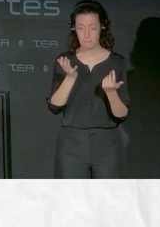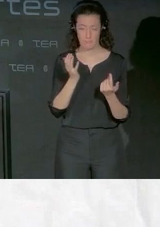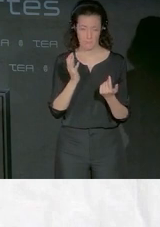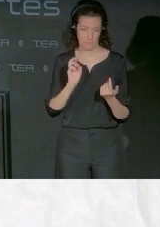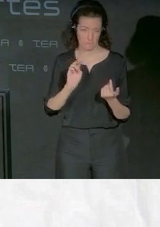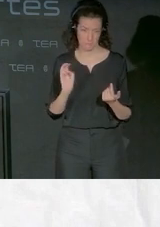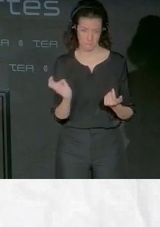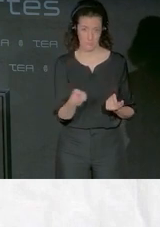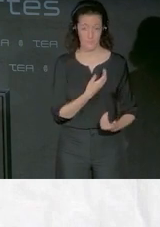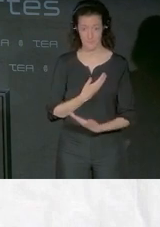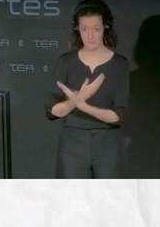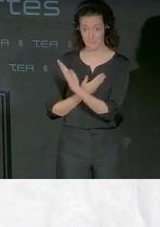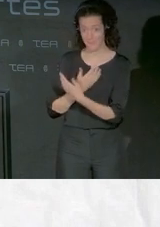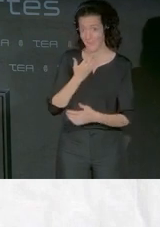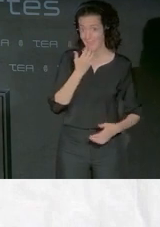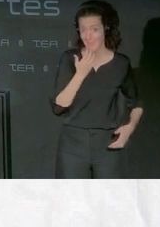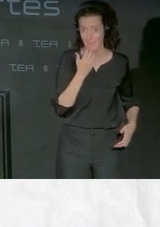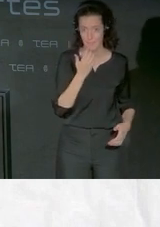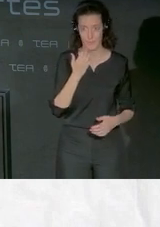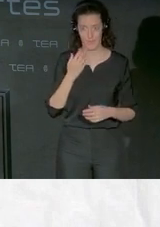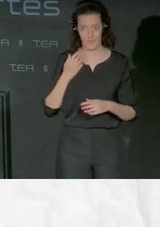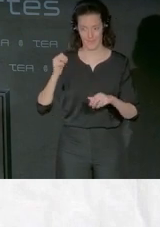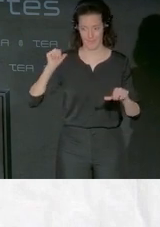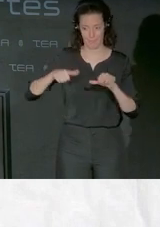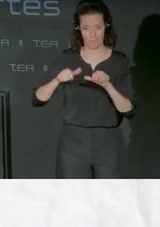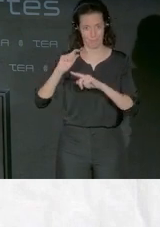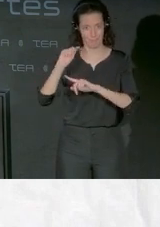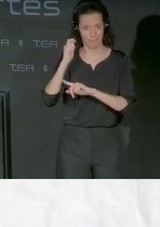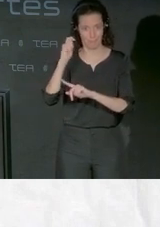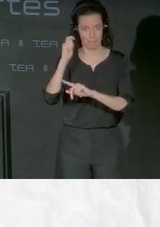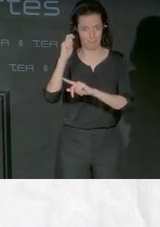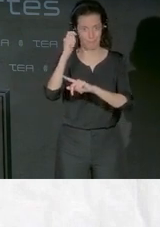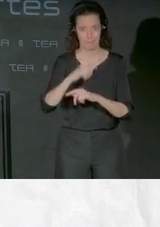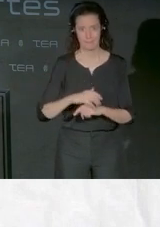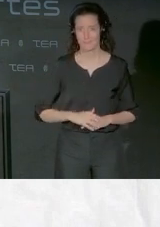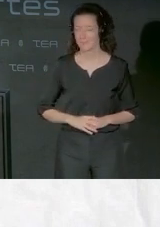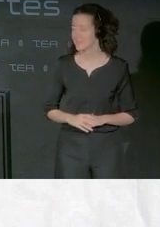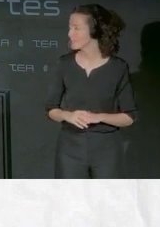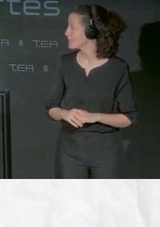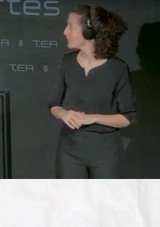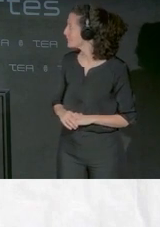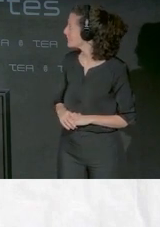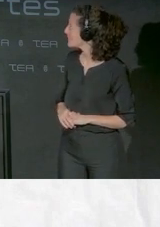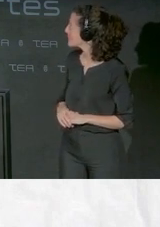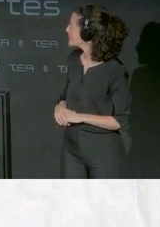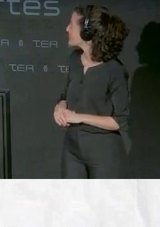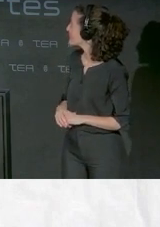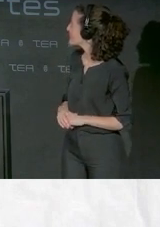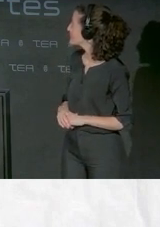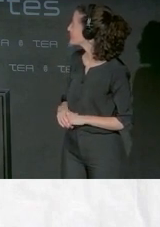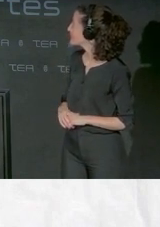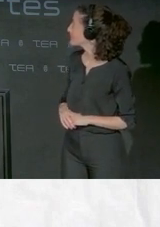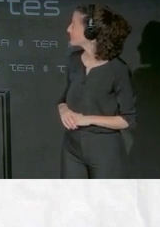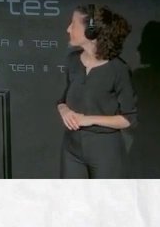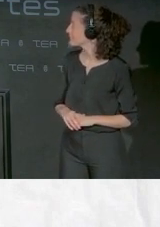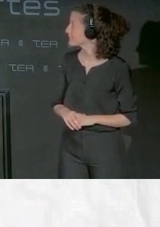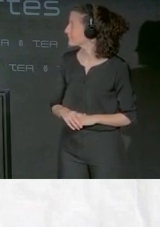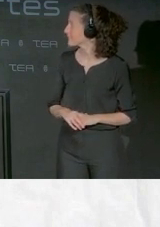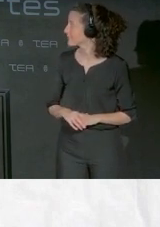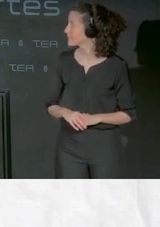So that's one thing. We haven't mentioned some other sectors, but fashion, design, the art markets are